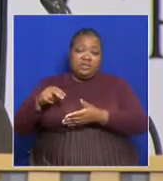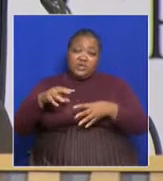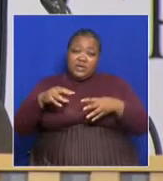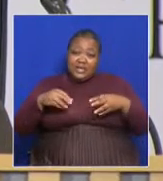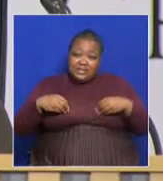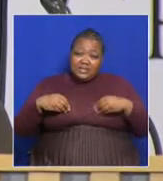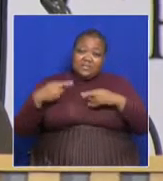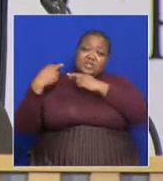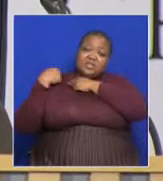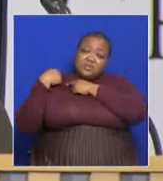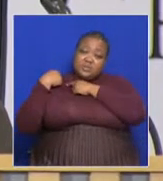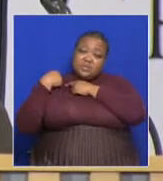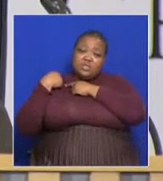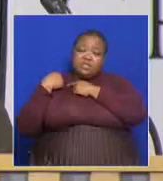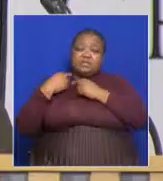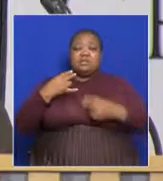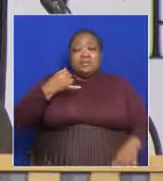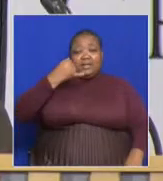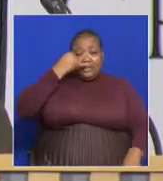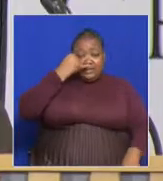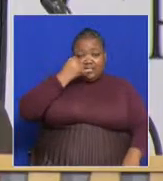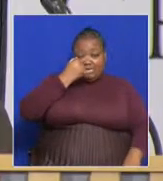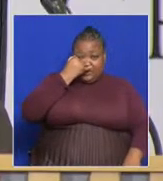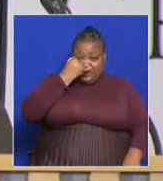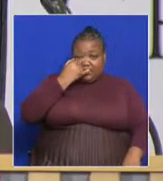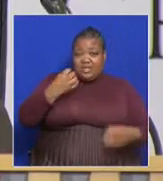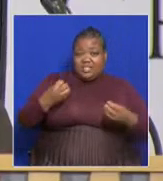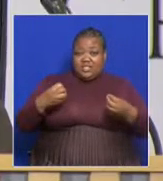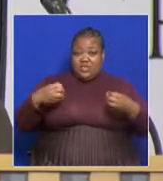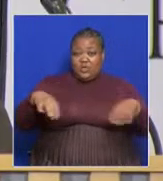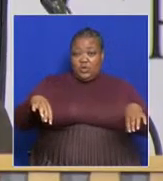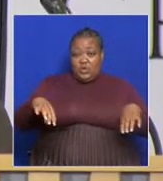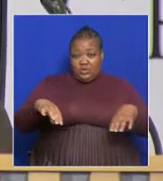these drugs were lost or went missing?